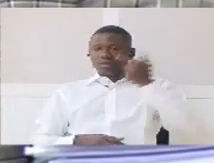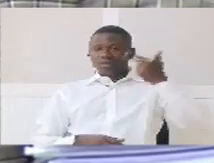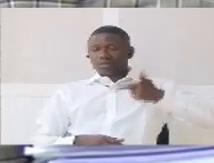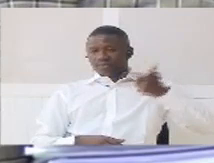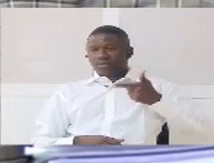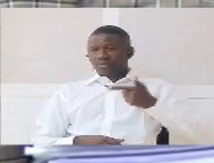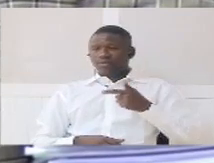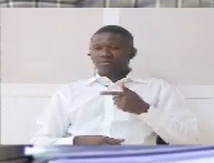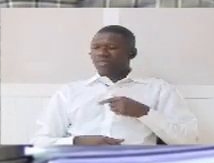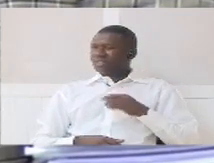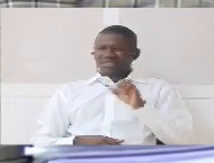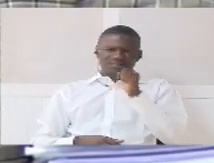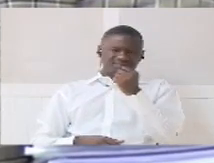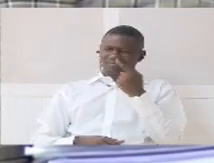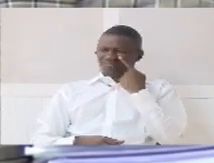kana